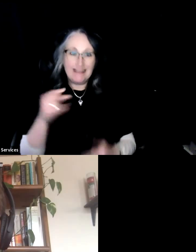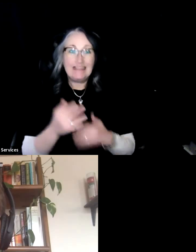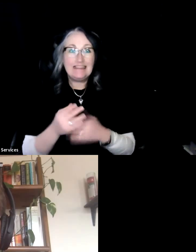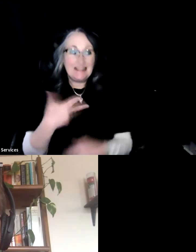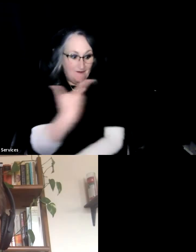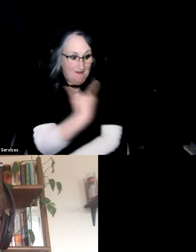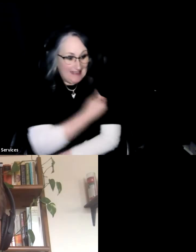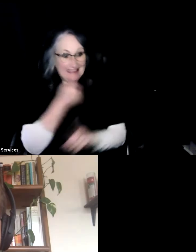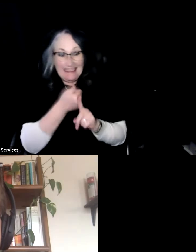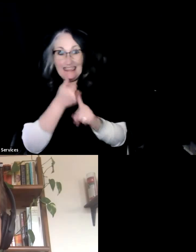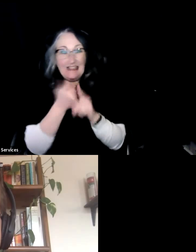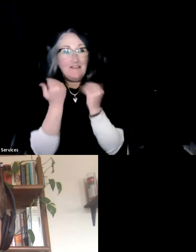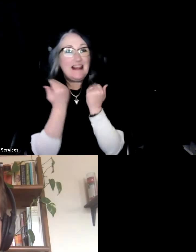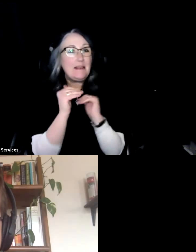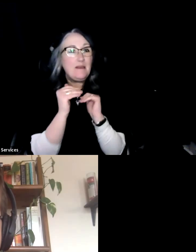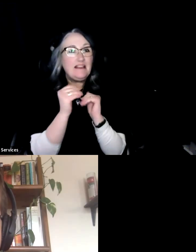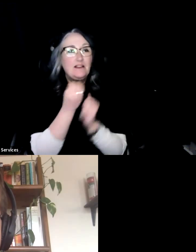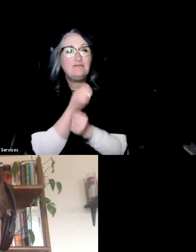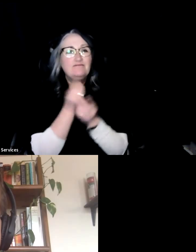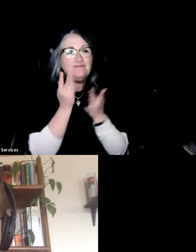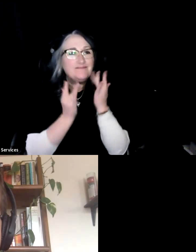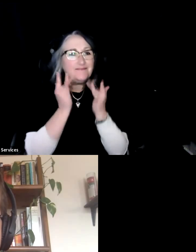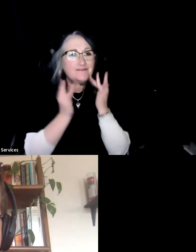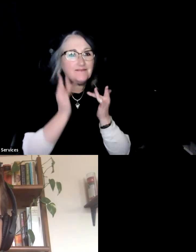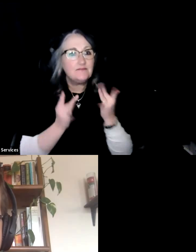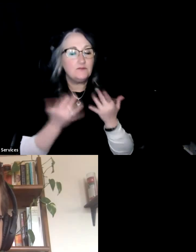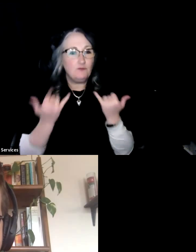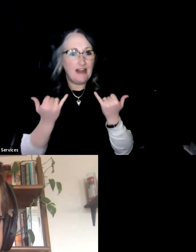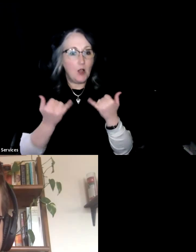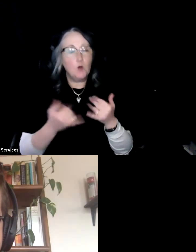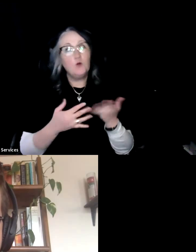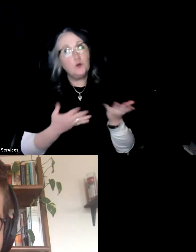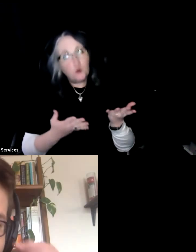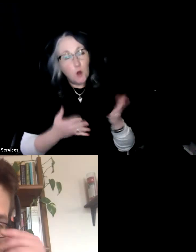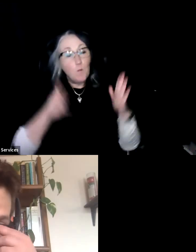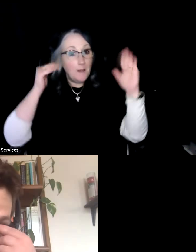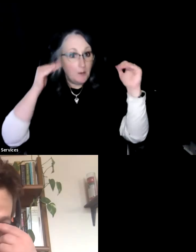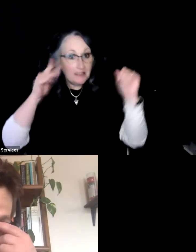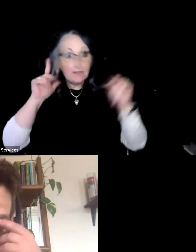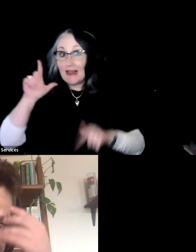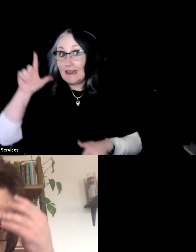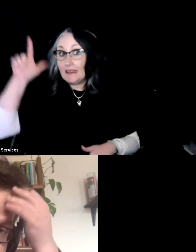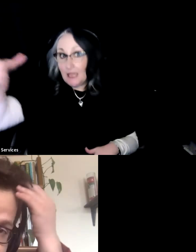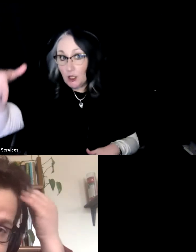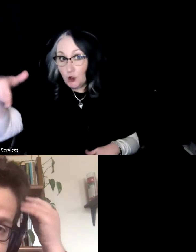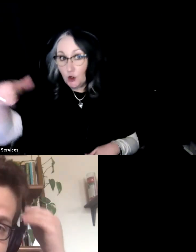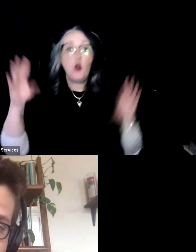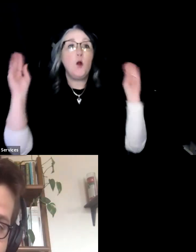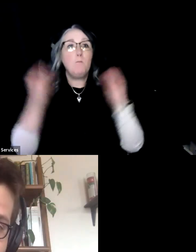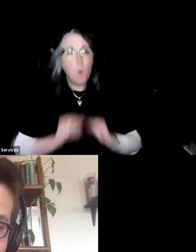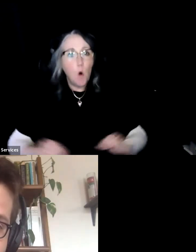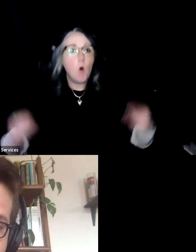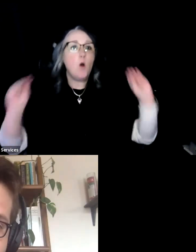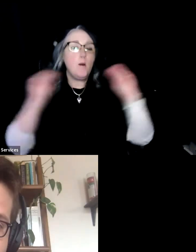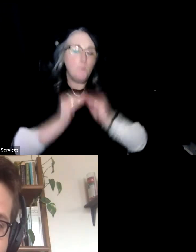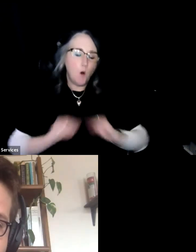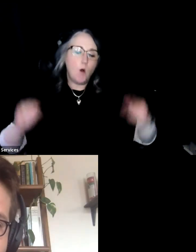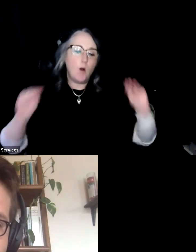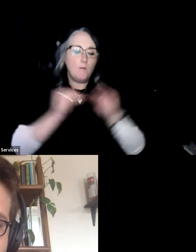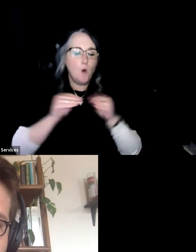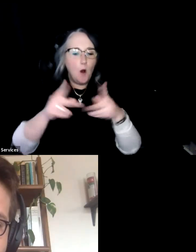few places for now. But the expectation is that more and more locations will have these vaccines